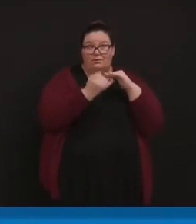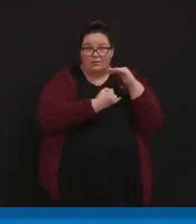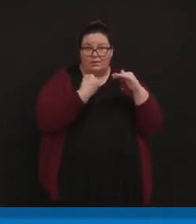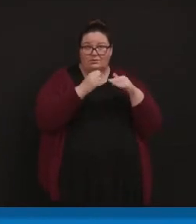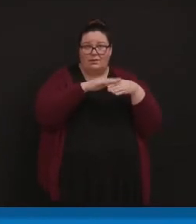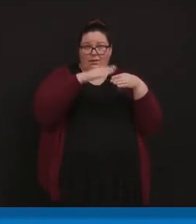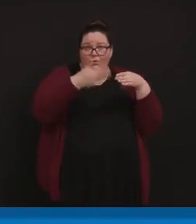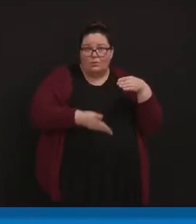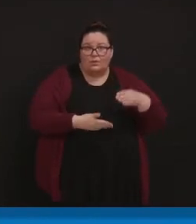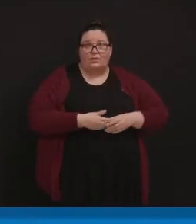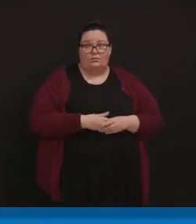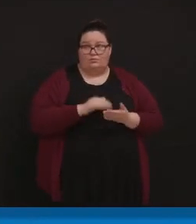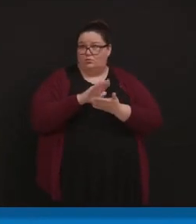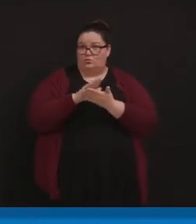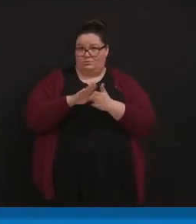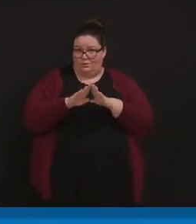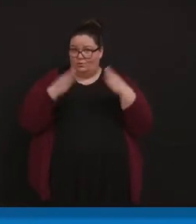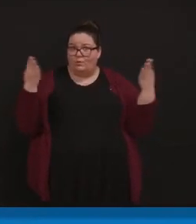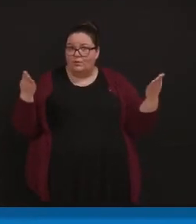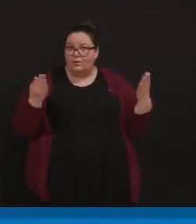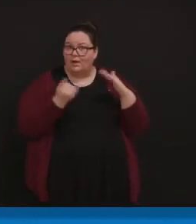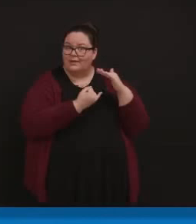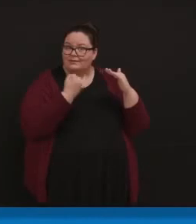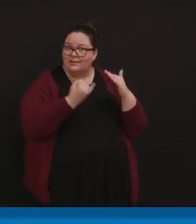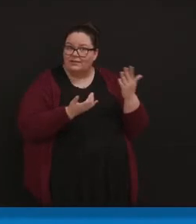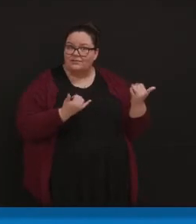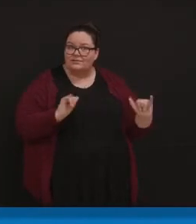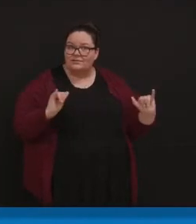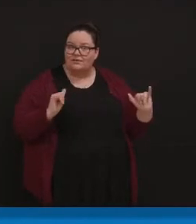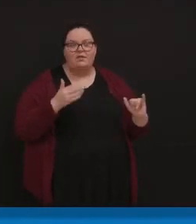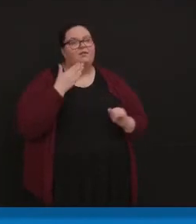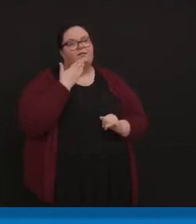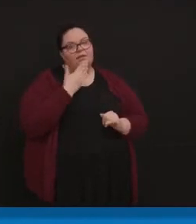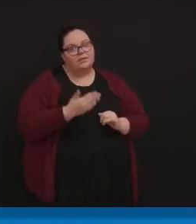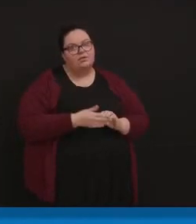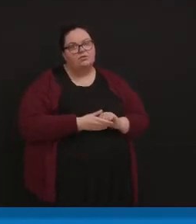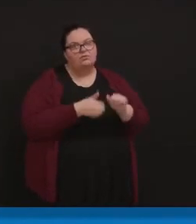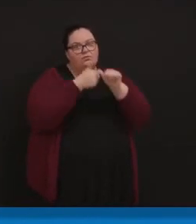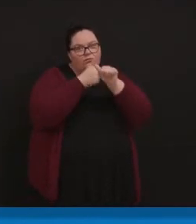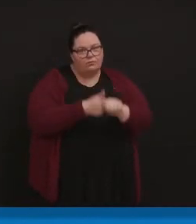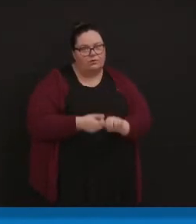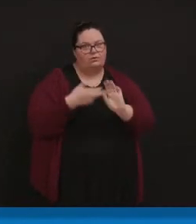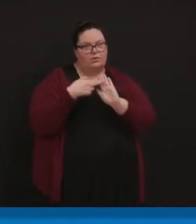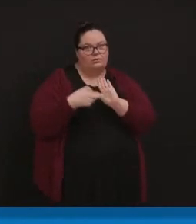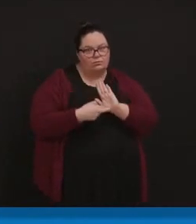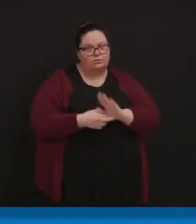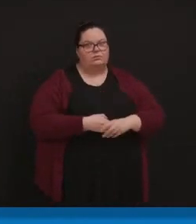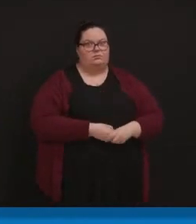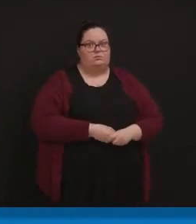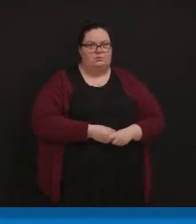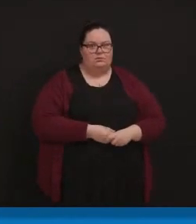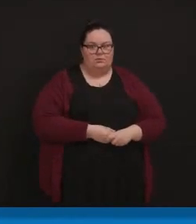isolate over a weekend when the schools aren't even open. I want to thank them for their compliance,